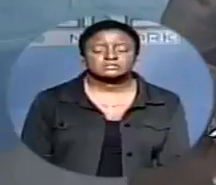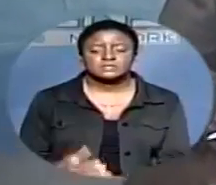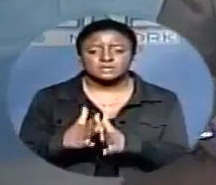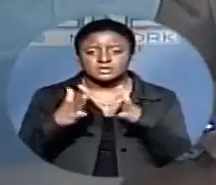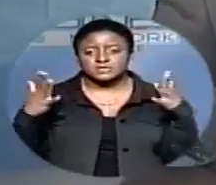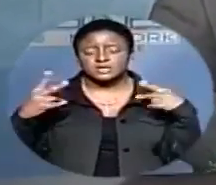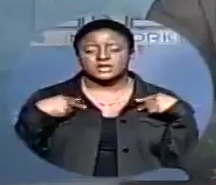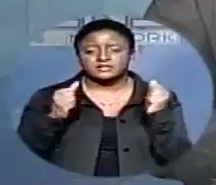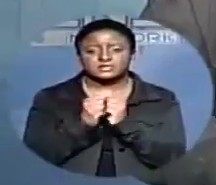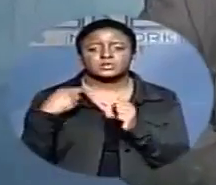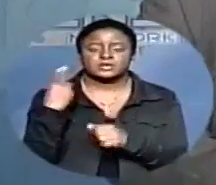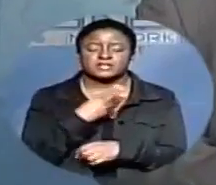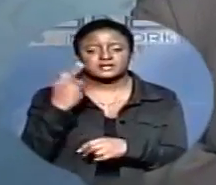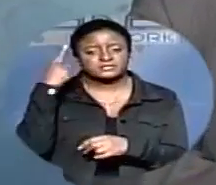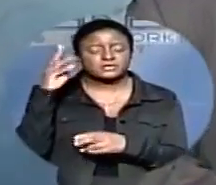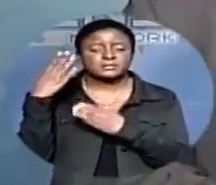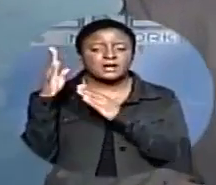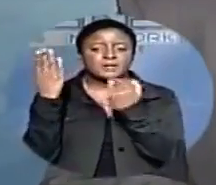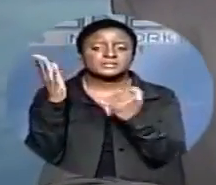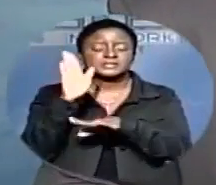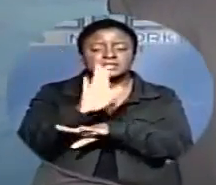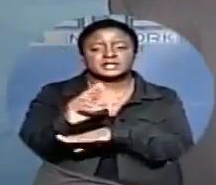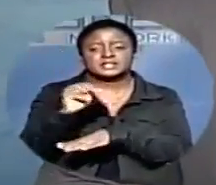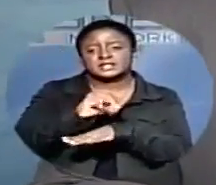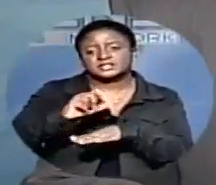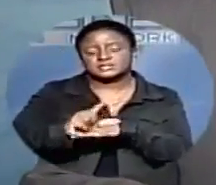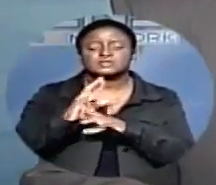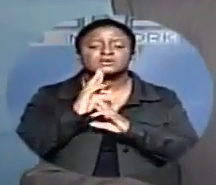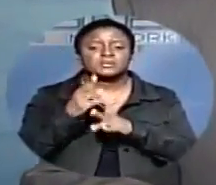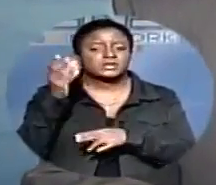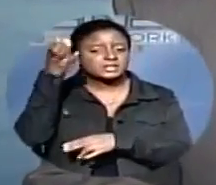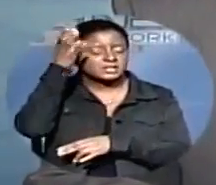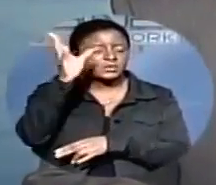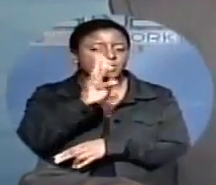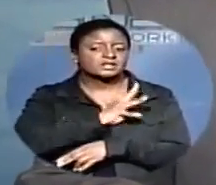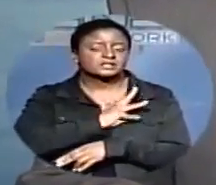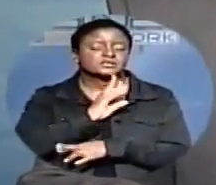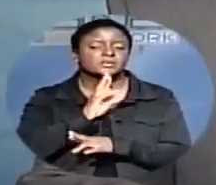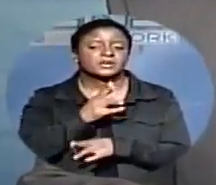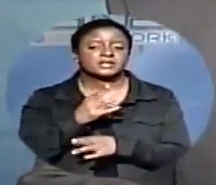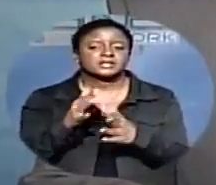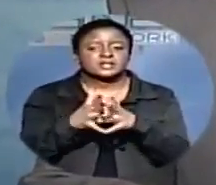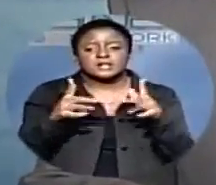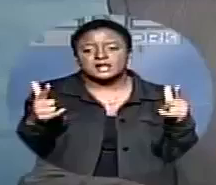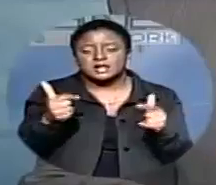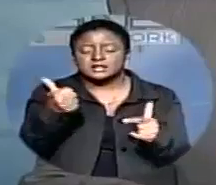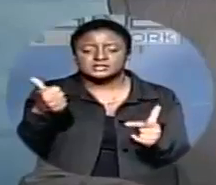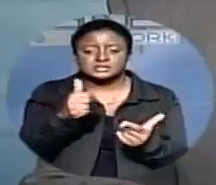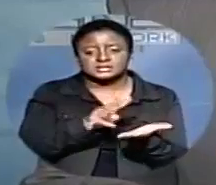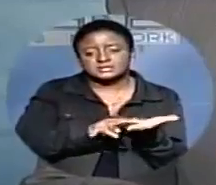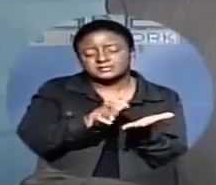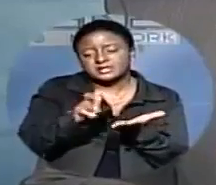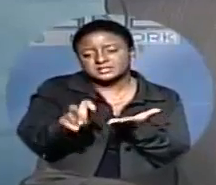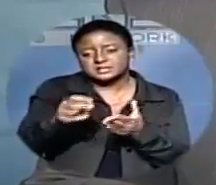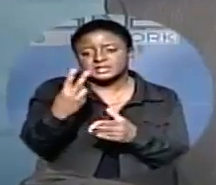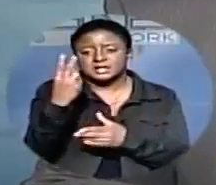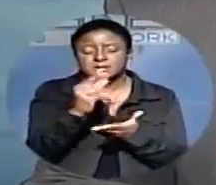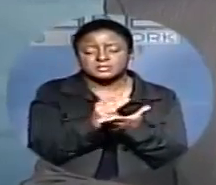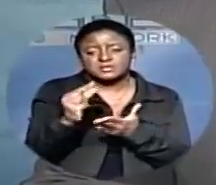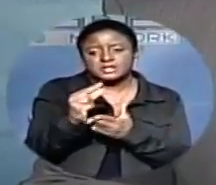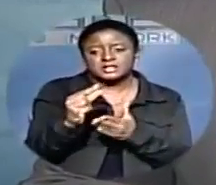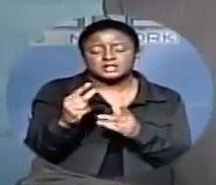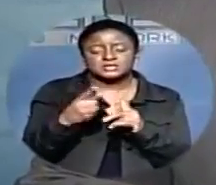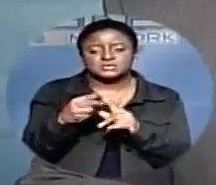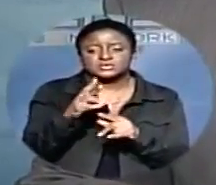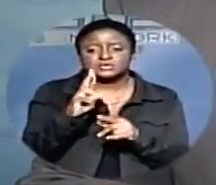It's great to have you with us for the Bahamas Tonight, the National Report. I'm Clint Watson reporting tonight. The largest investment and upgrade to the Royal Bahamas Defense